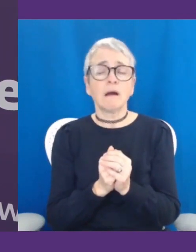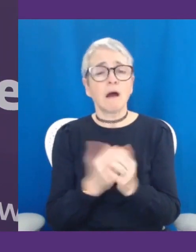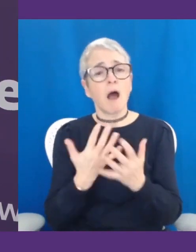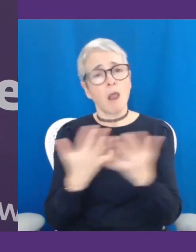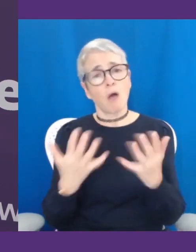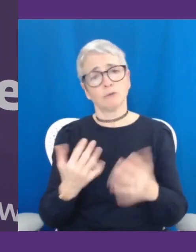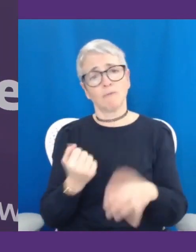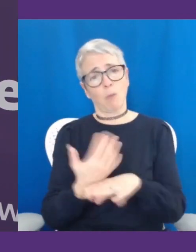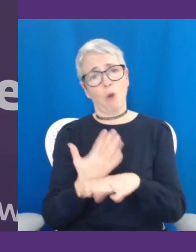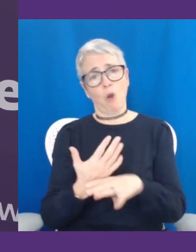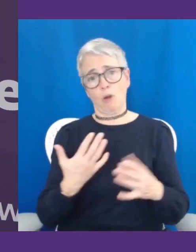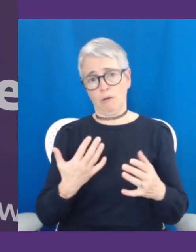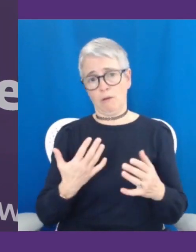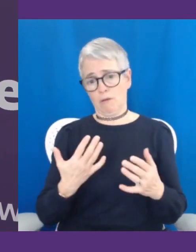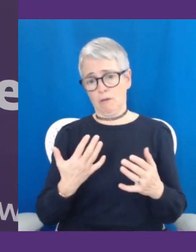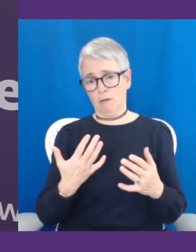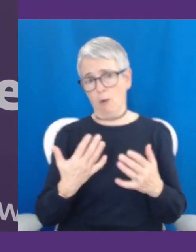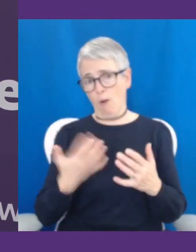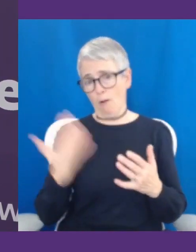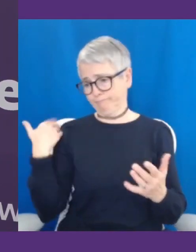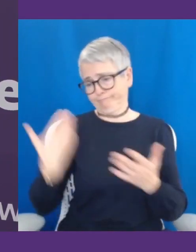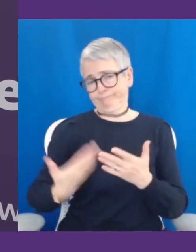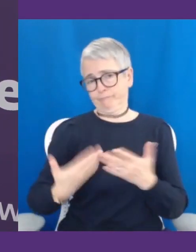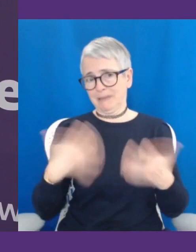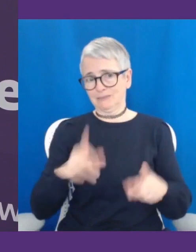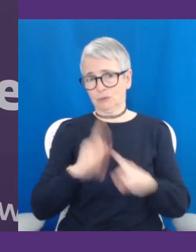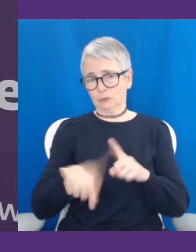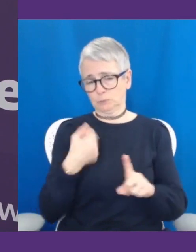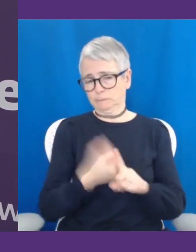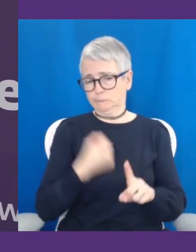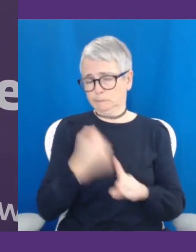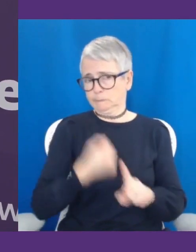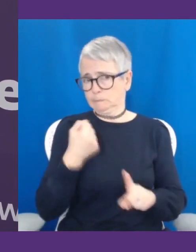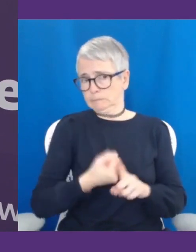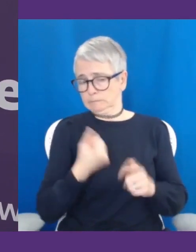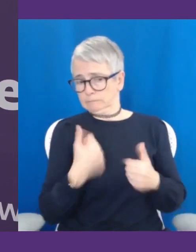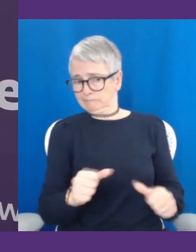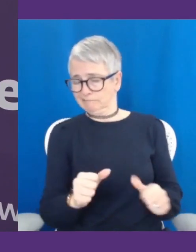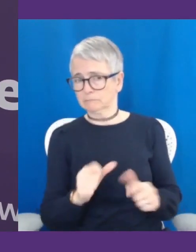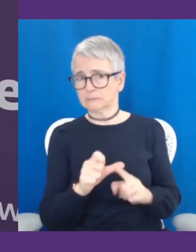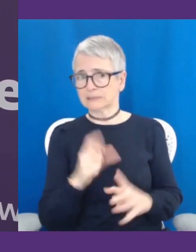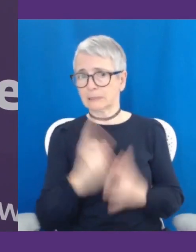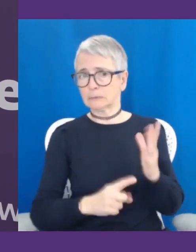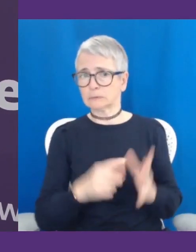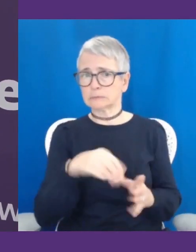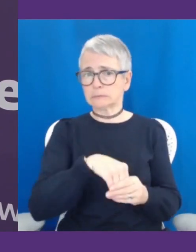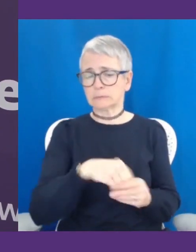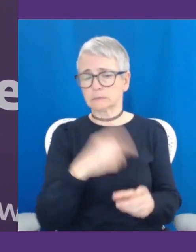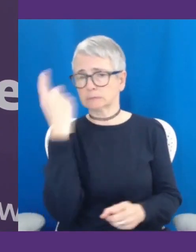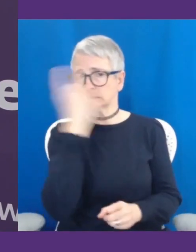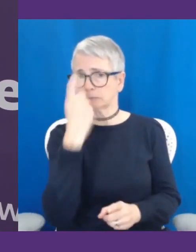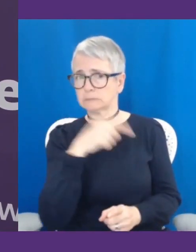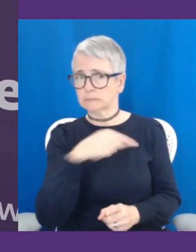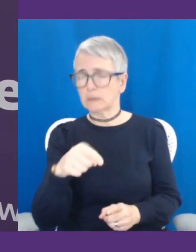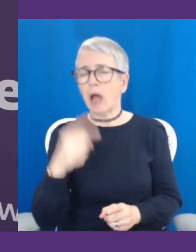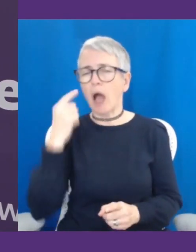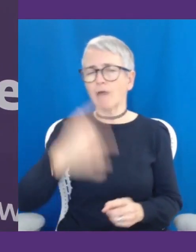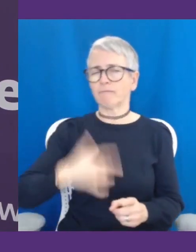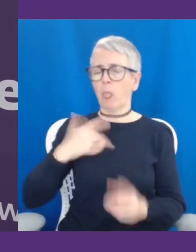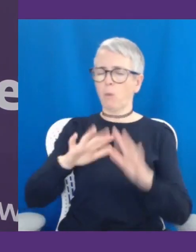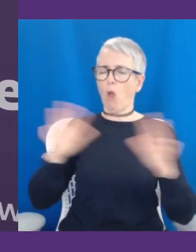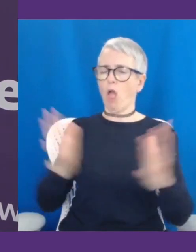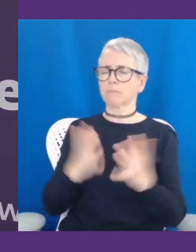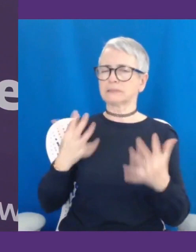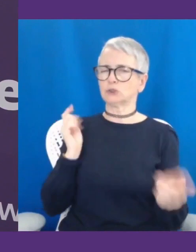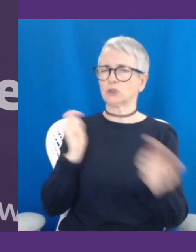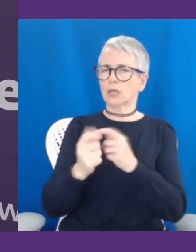for accessibility and inclusion. I think we've moved on from there now. I think the world around us has changed for lots of obvious reasons. But hearing those leaders and hearing